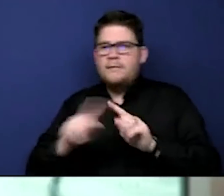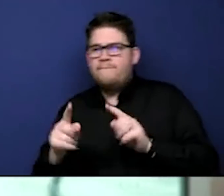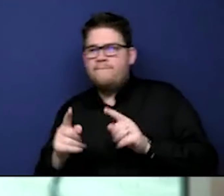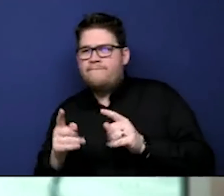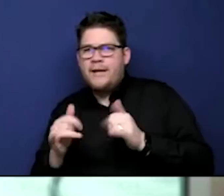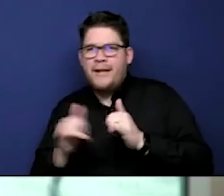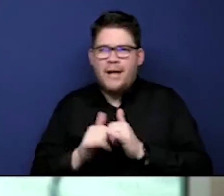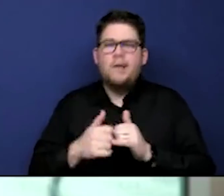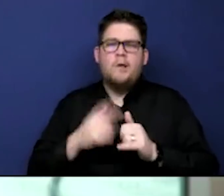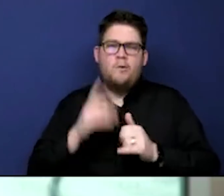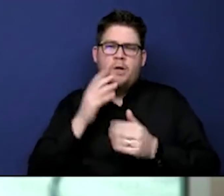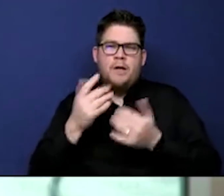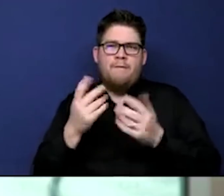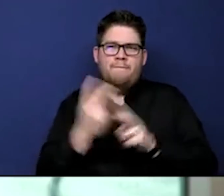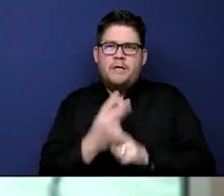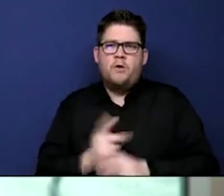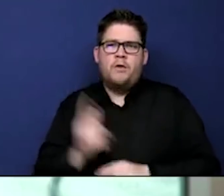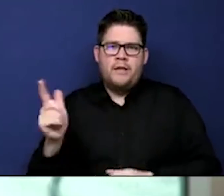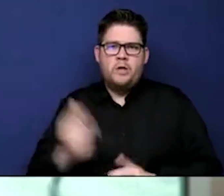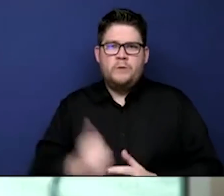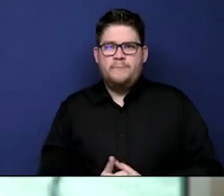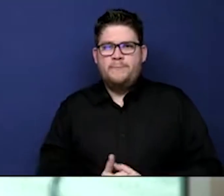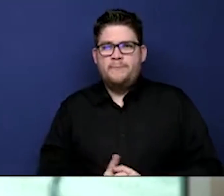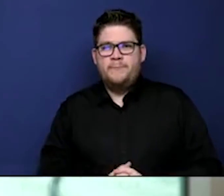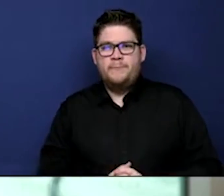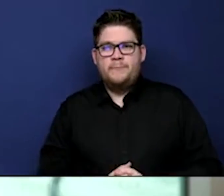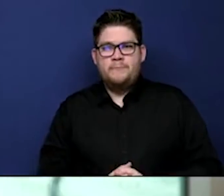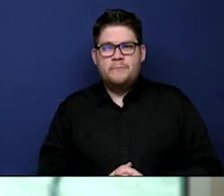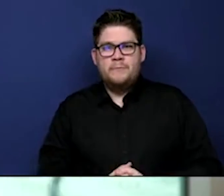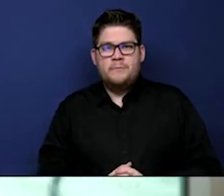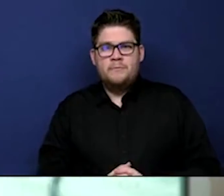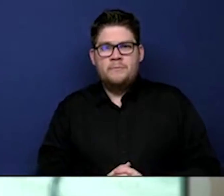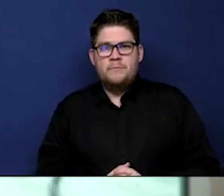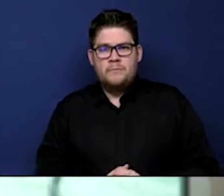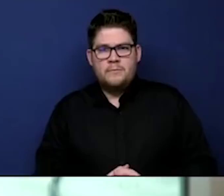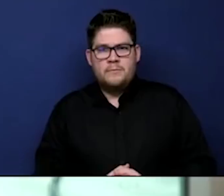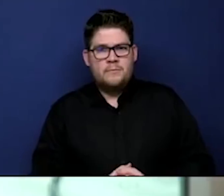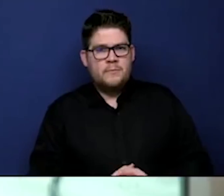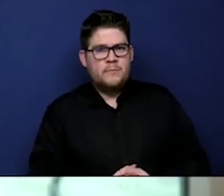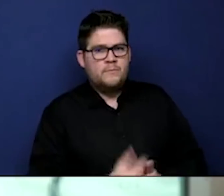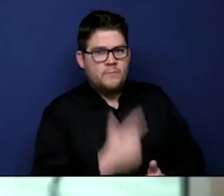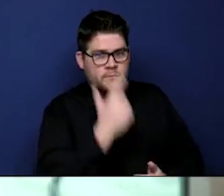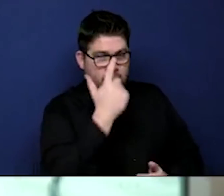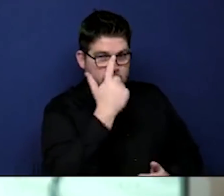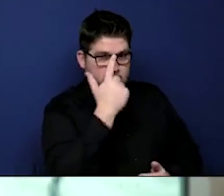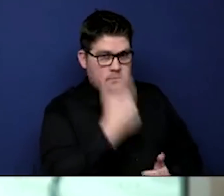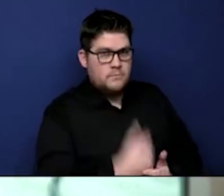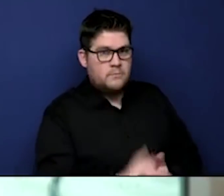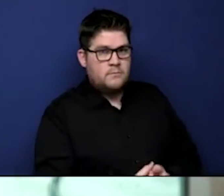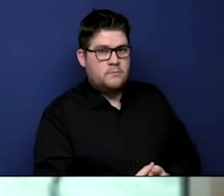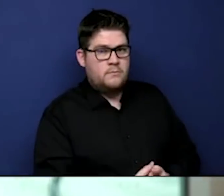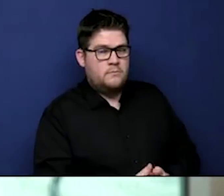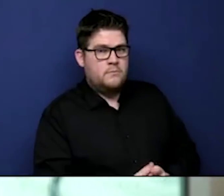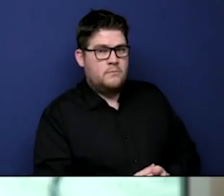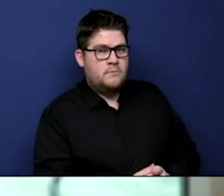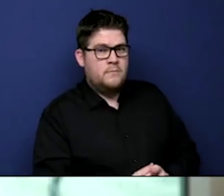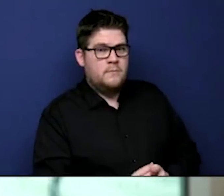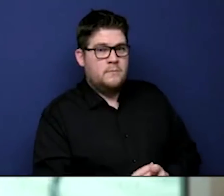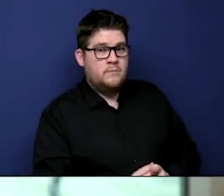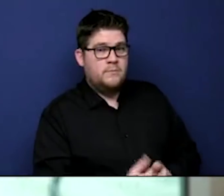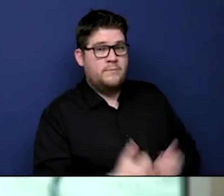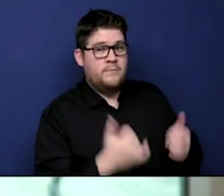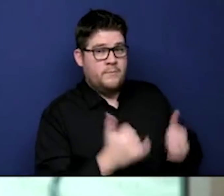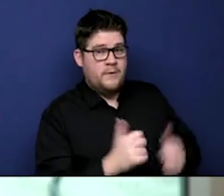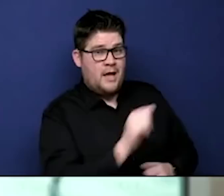Do you have a follow-up? For those communities that had now are going to be seeing the AstraZeneca supply coming through